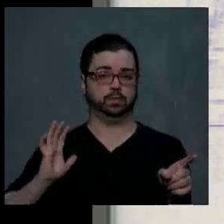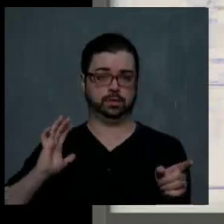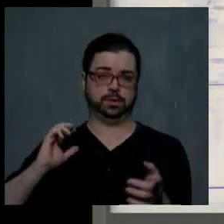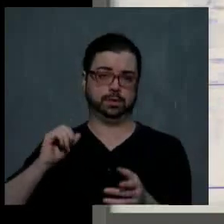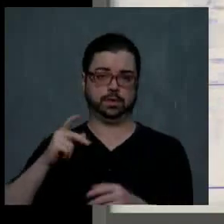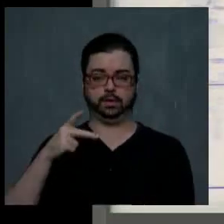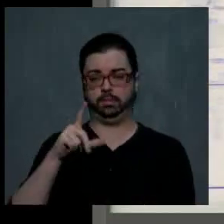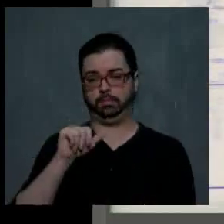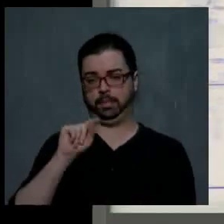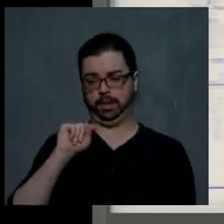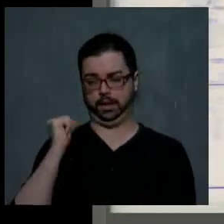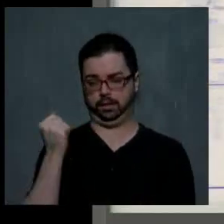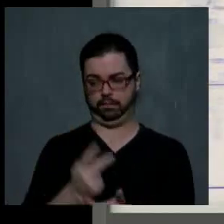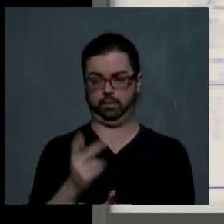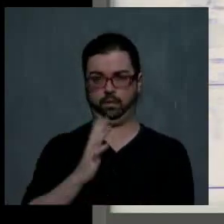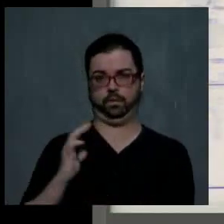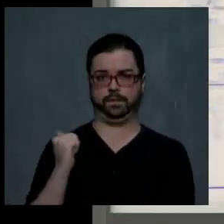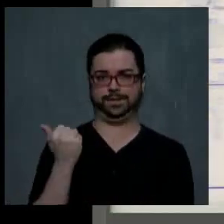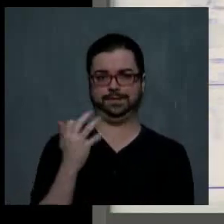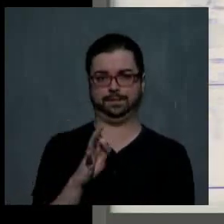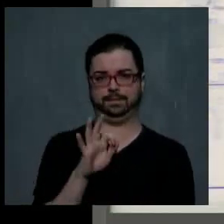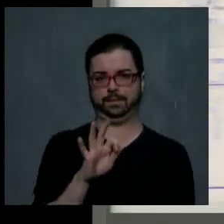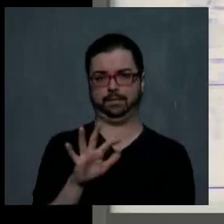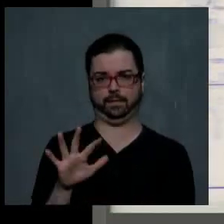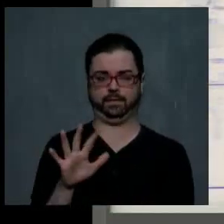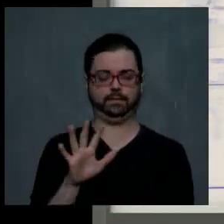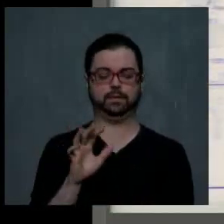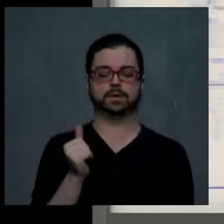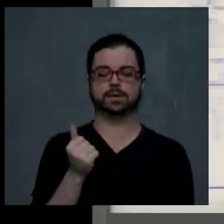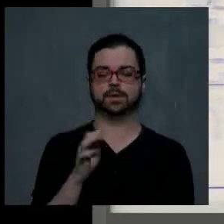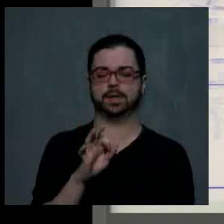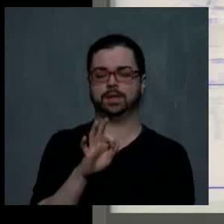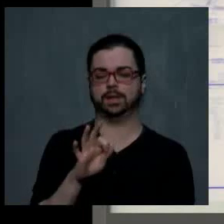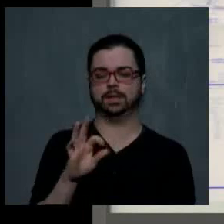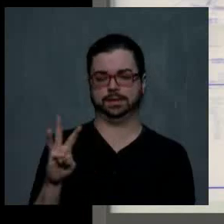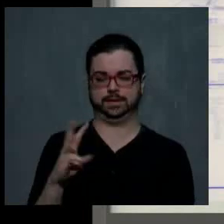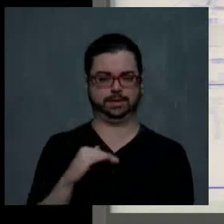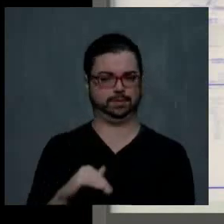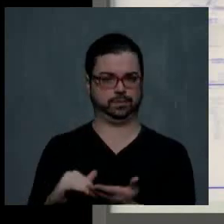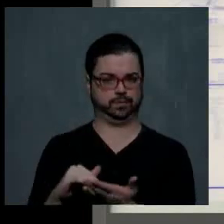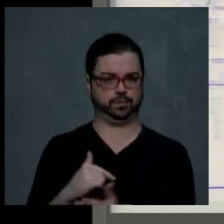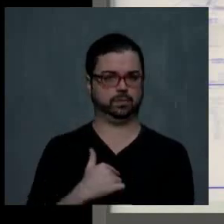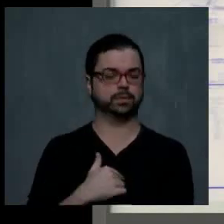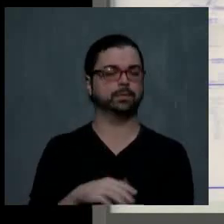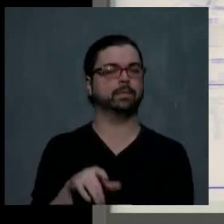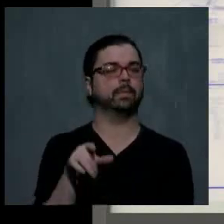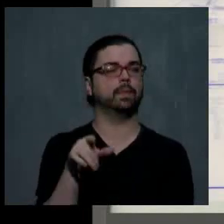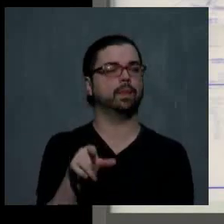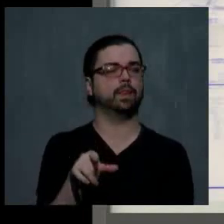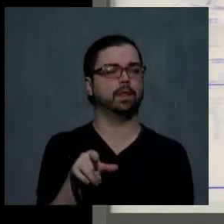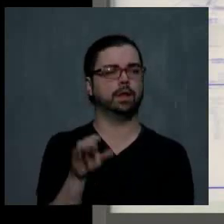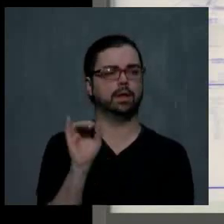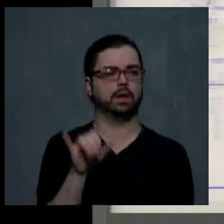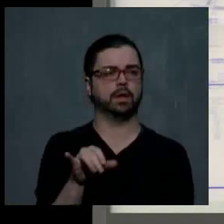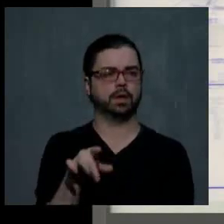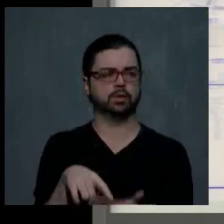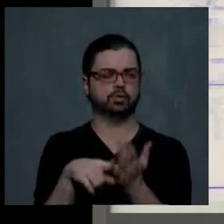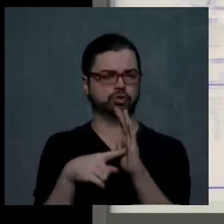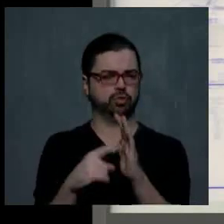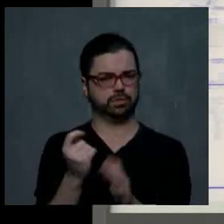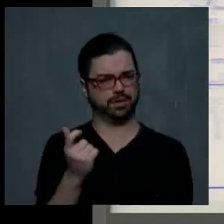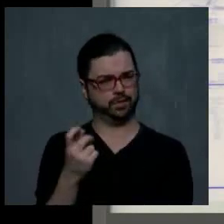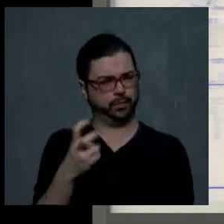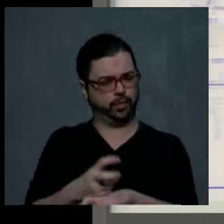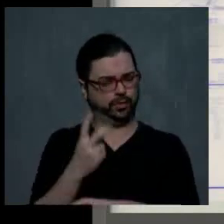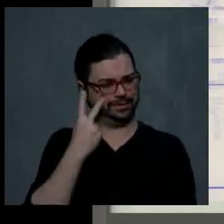in 1995, or excuse me, 1996, that shows that, and it's a little bit hard to tell after